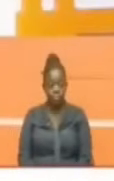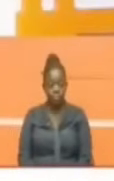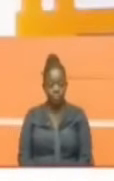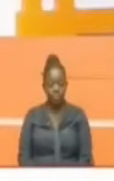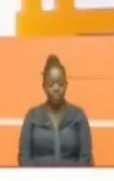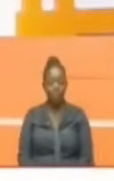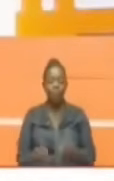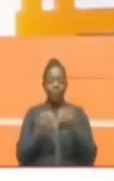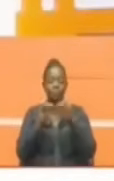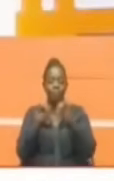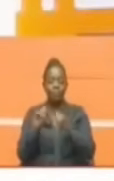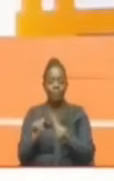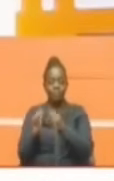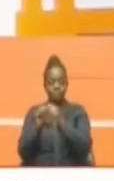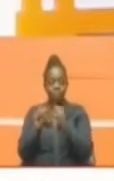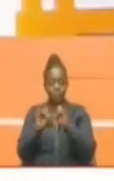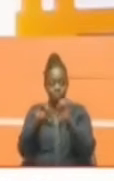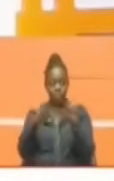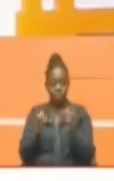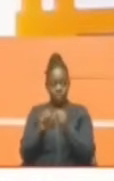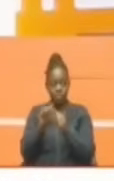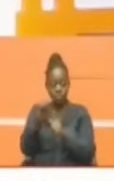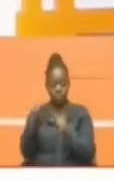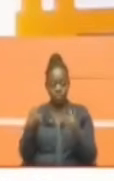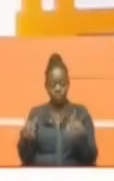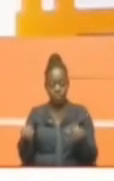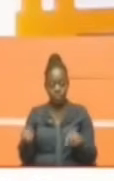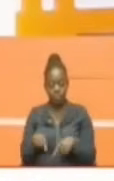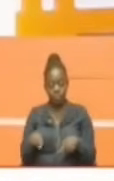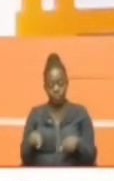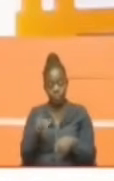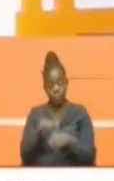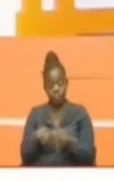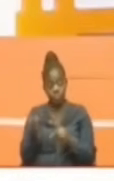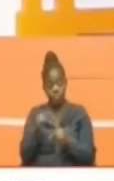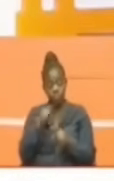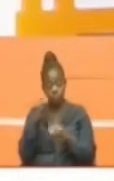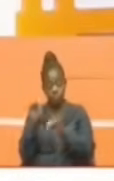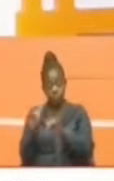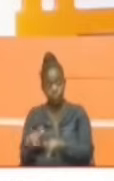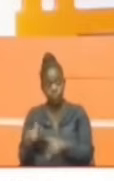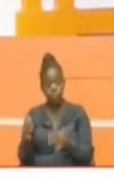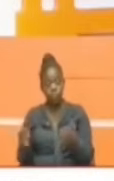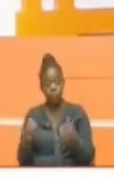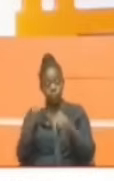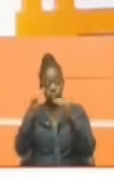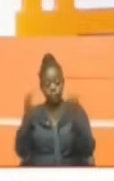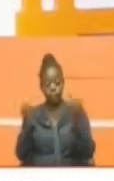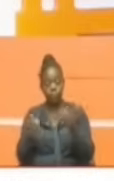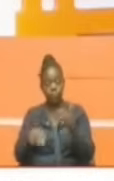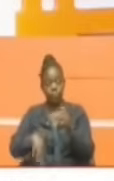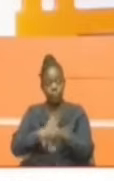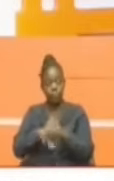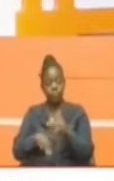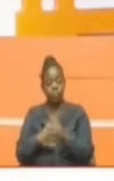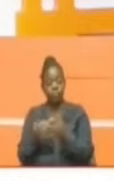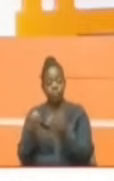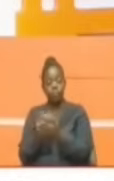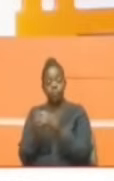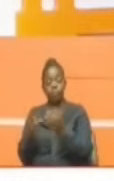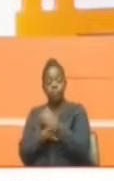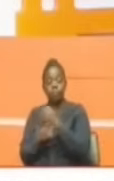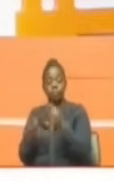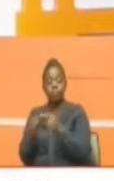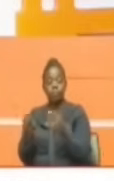Bale kwera na FM gataliko mfufa mala obunkenke bweyonge demba tuze abawangalire bweyogerere mukira olaba bi